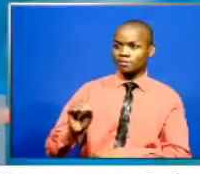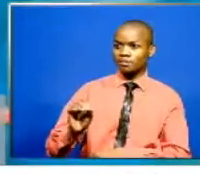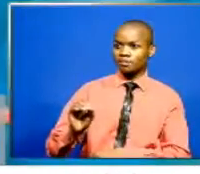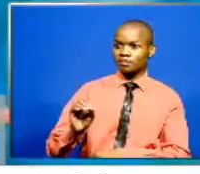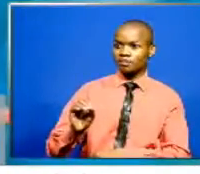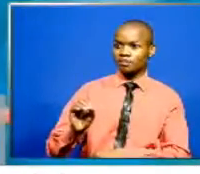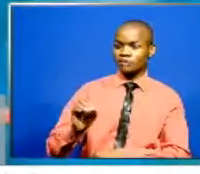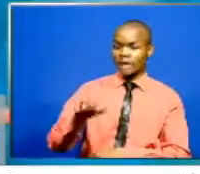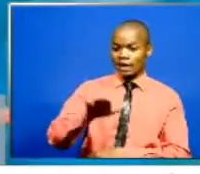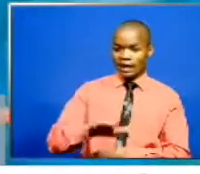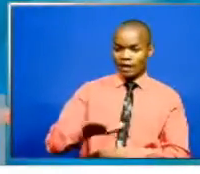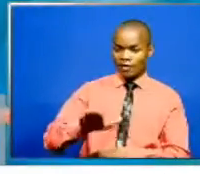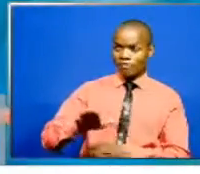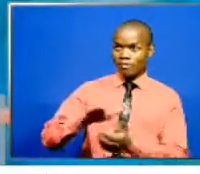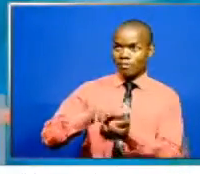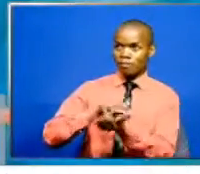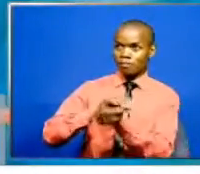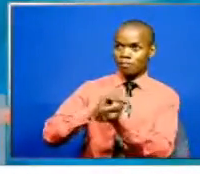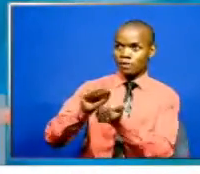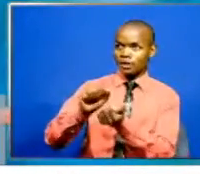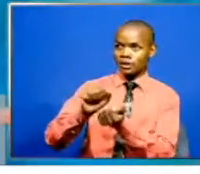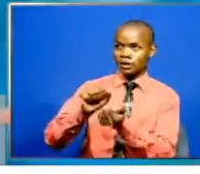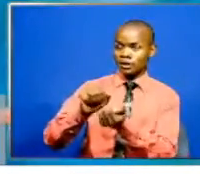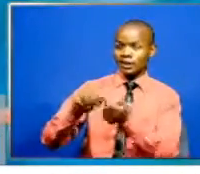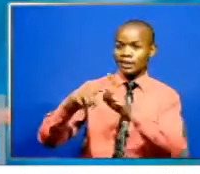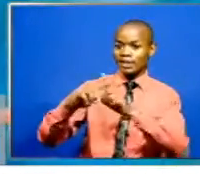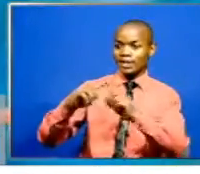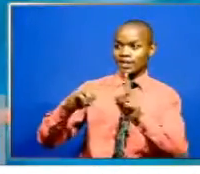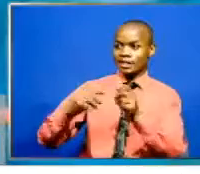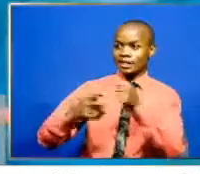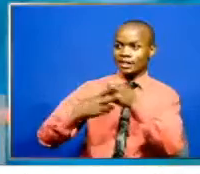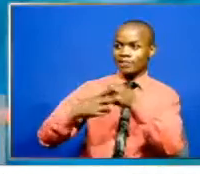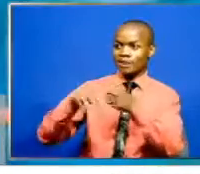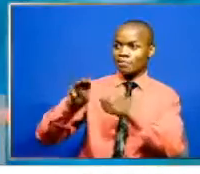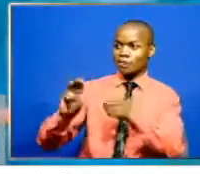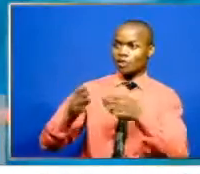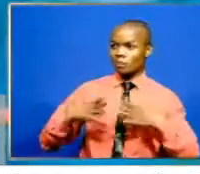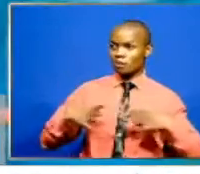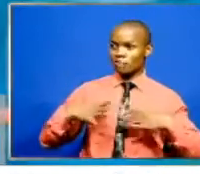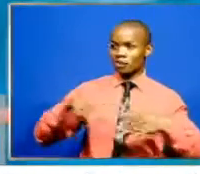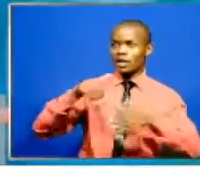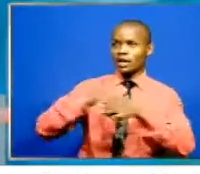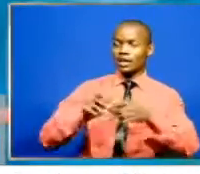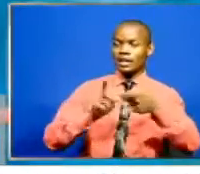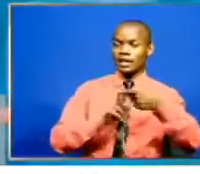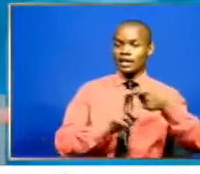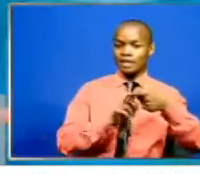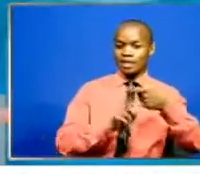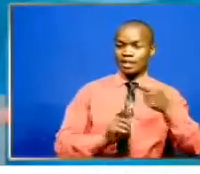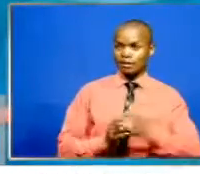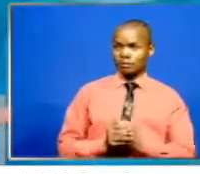pollution kills about 7 million people annually. In